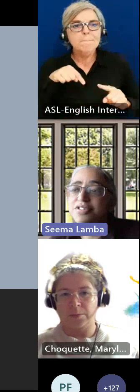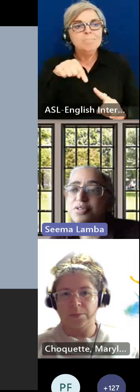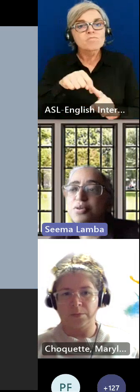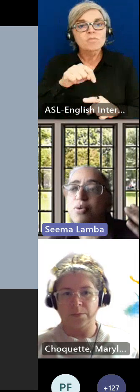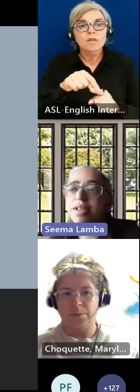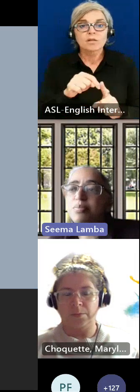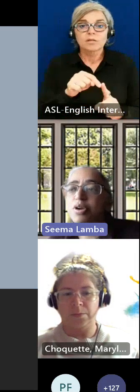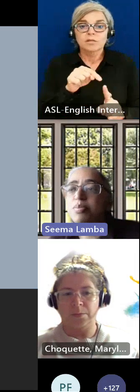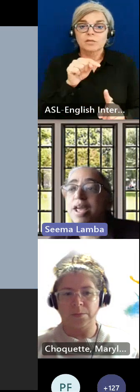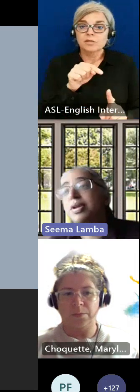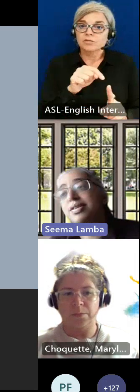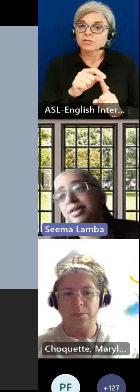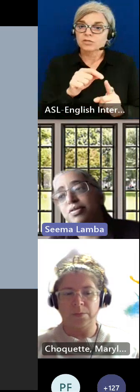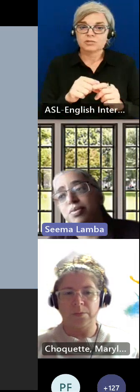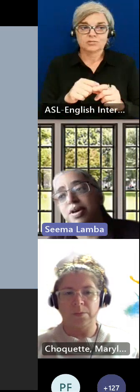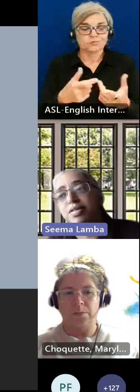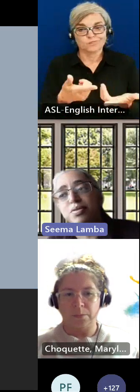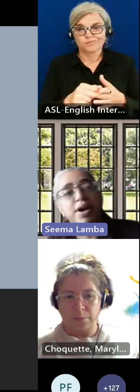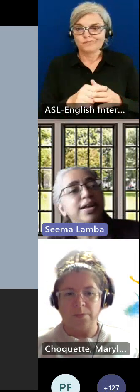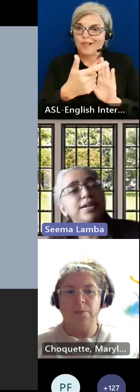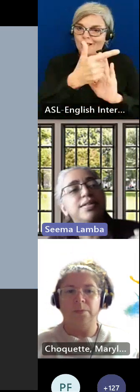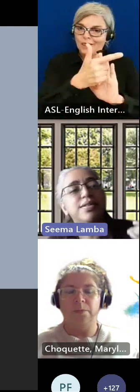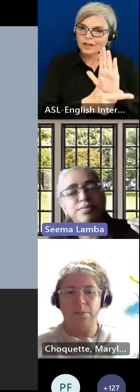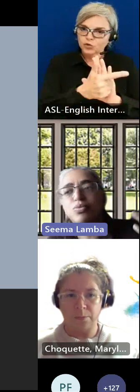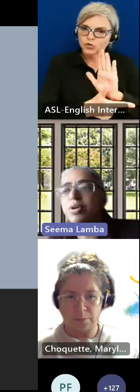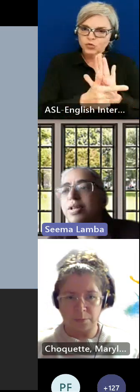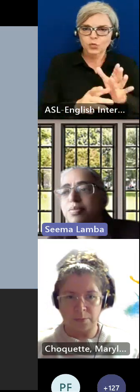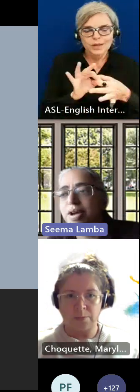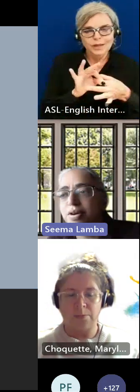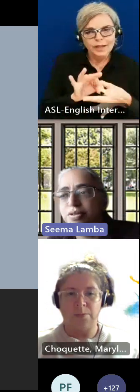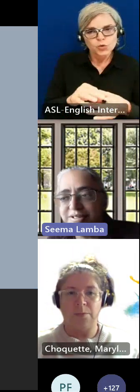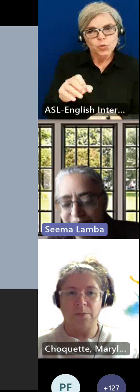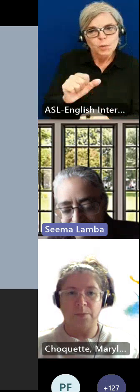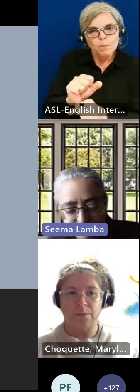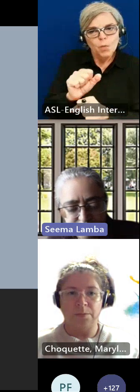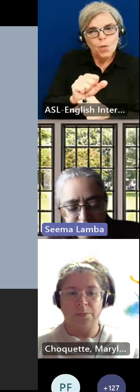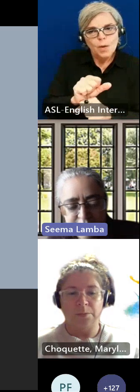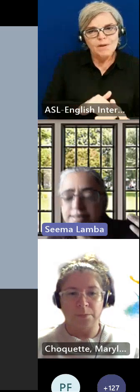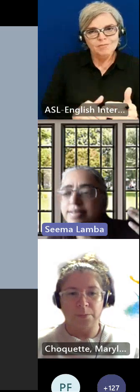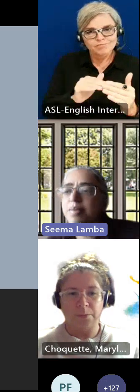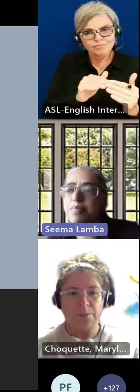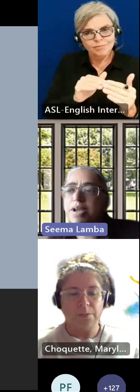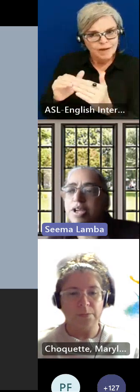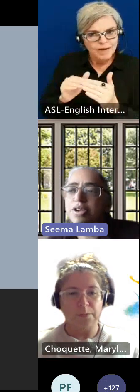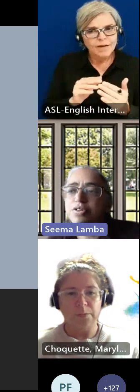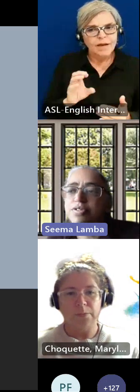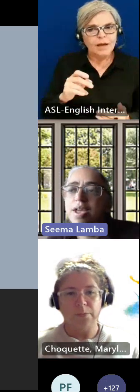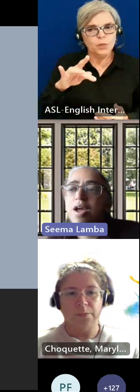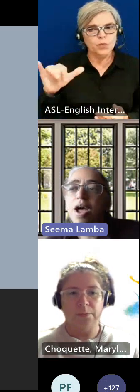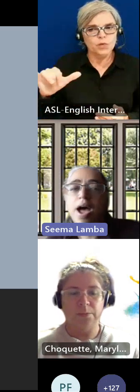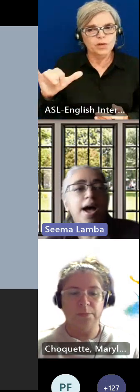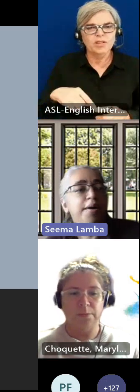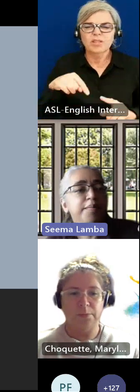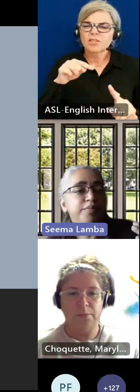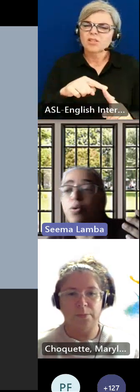related to what employment equity deals with, right? And it's really about systemic